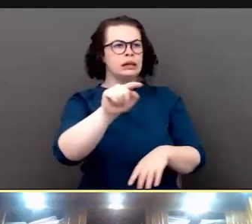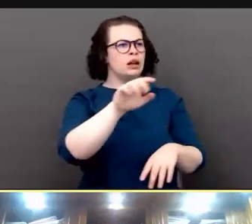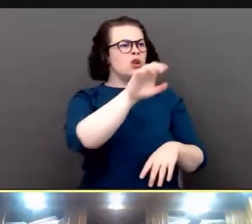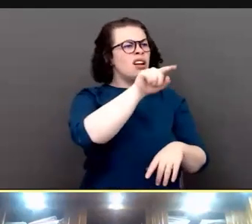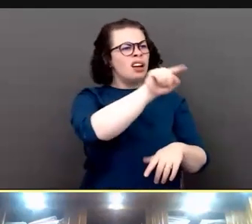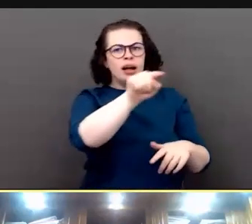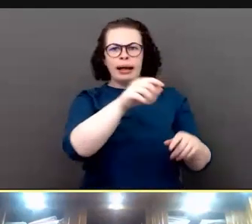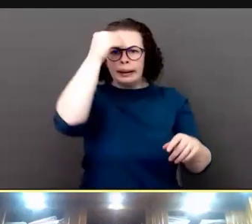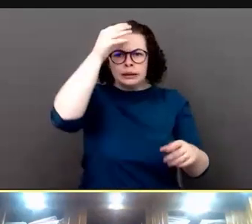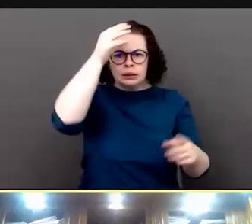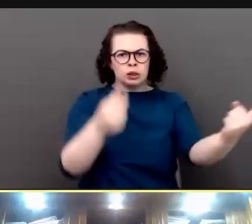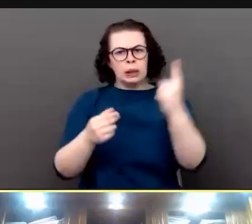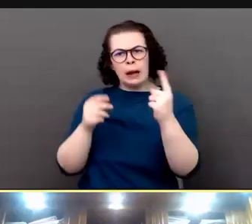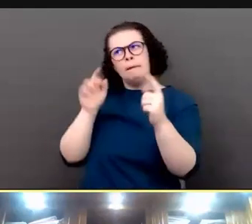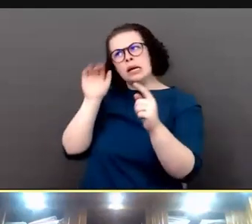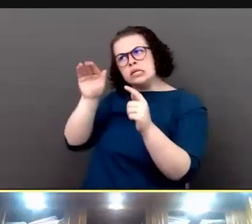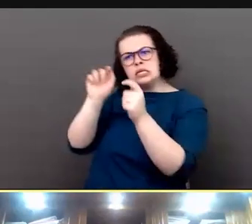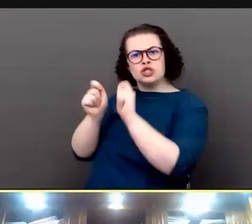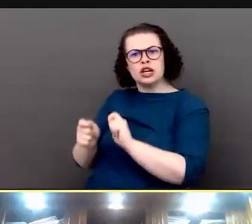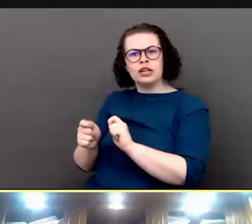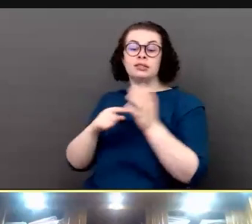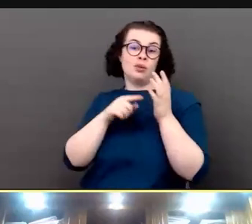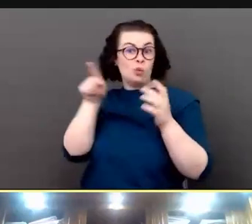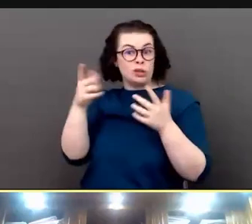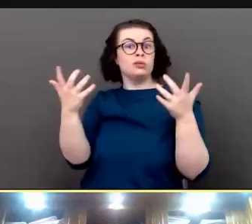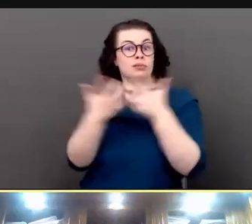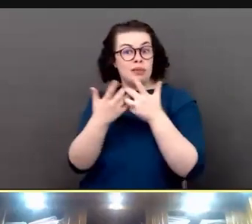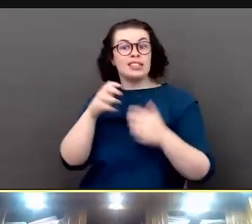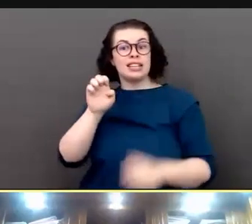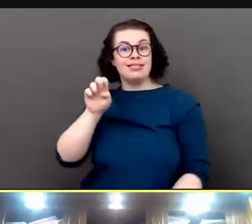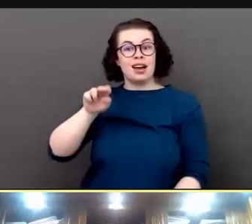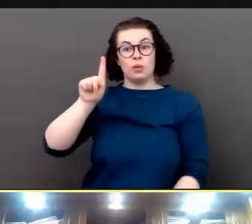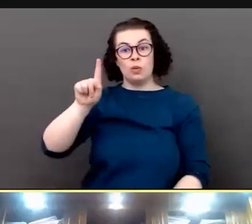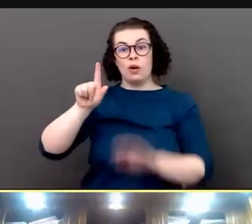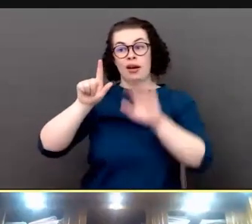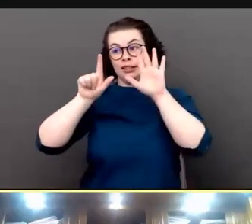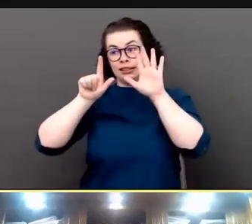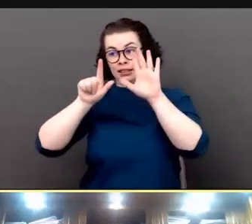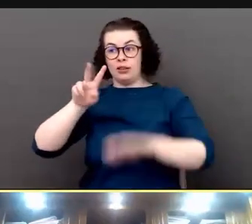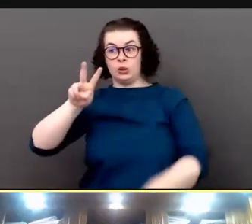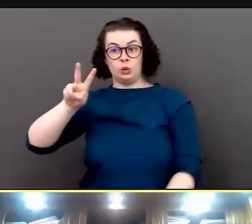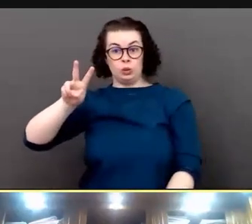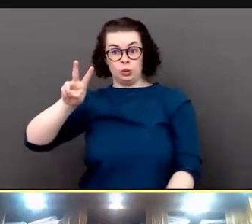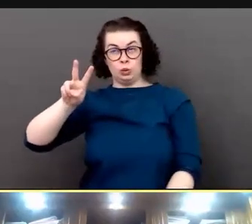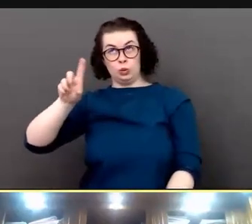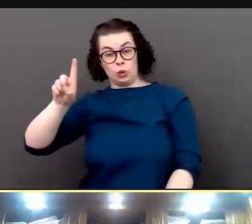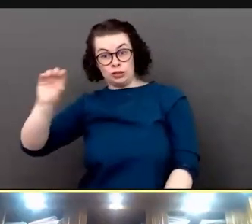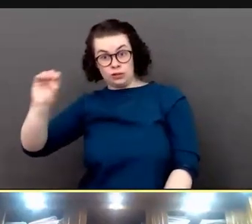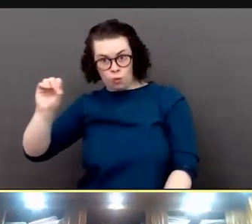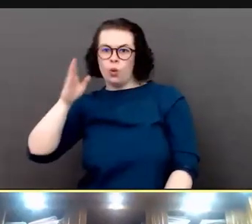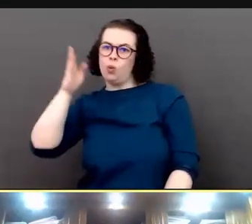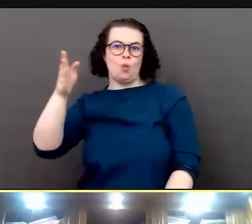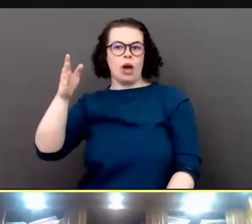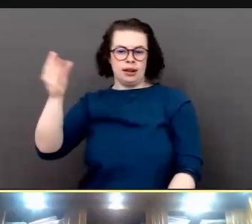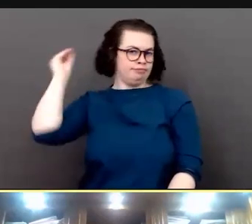this EN 17210 will play a prominent role. As I said, accessibility